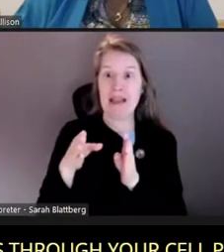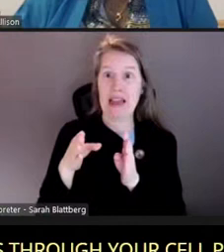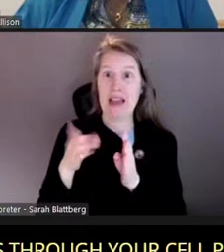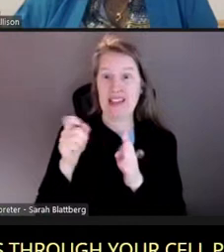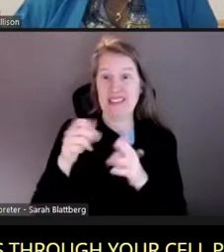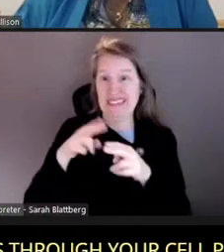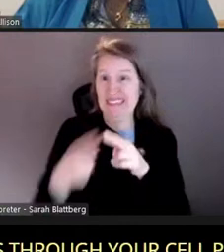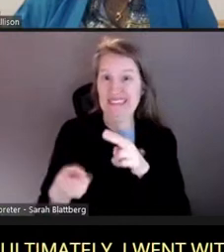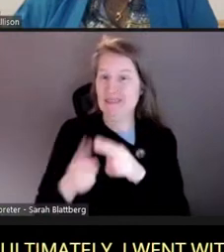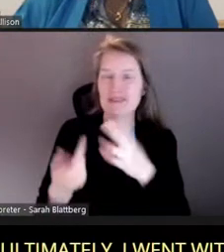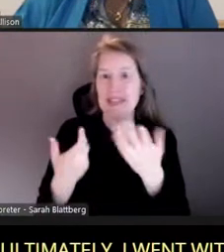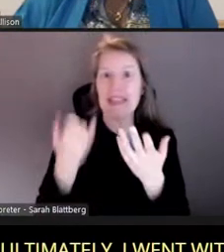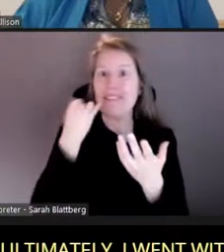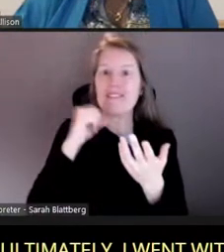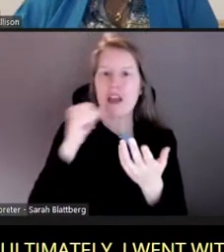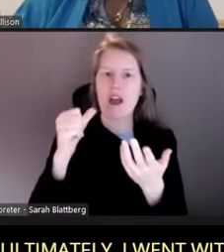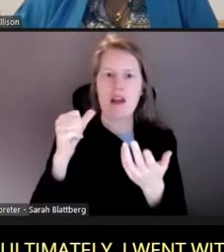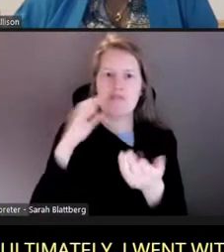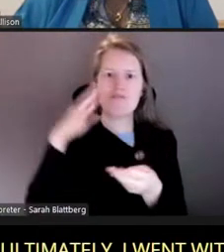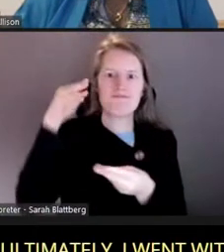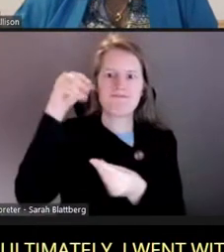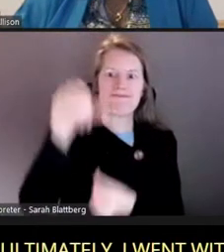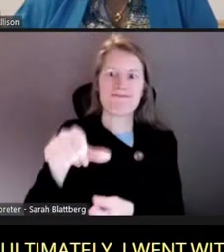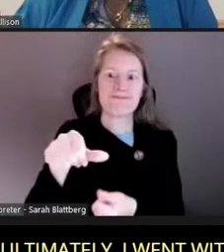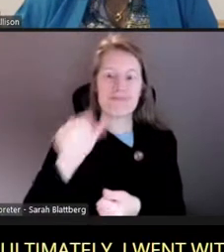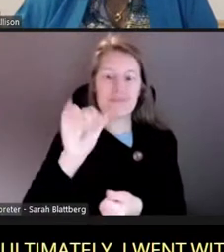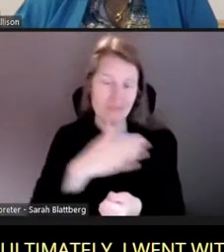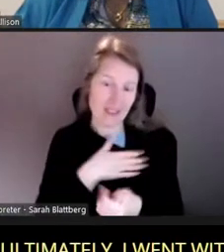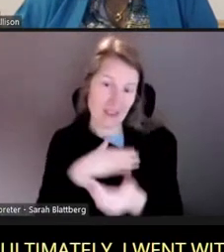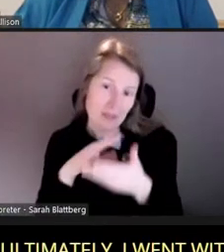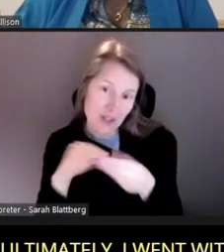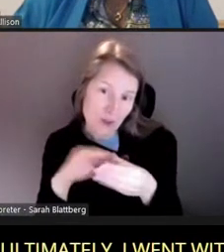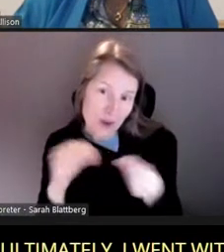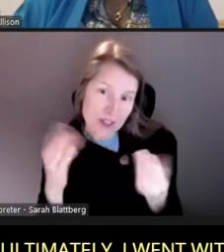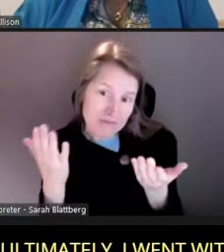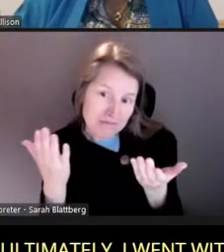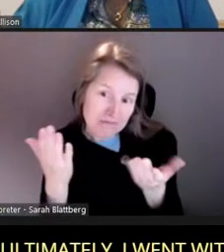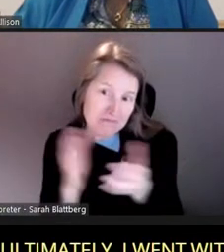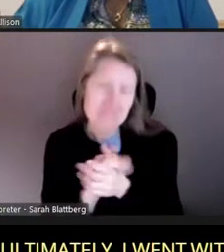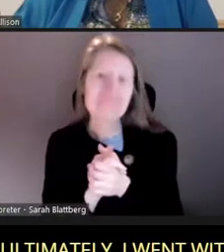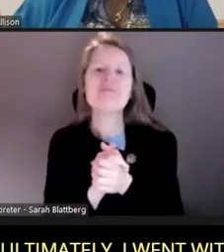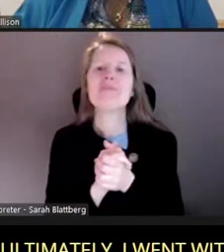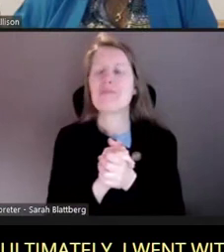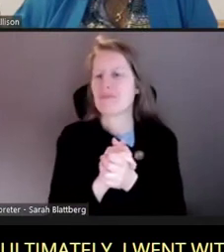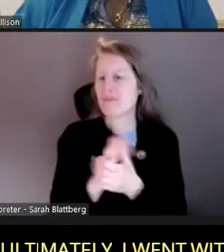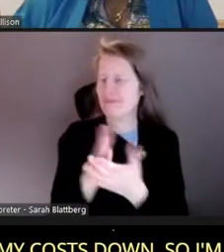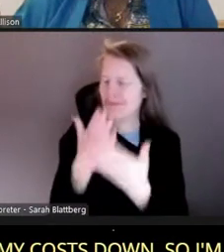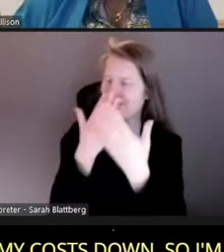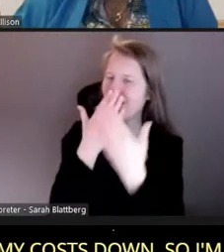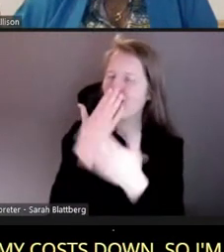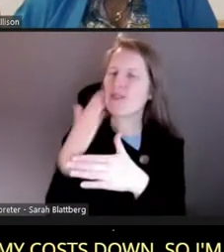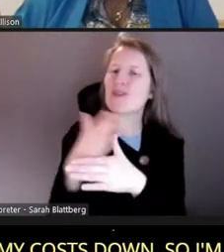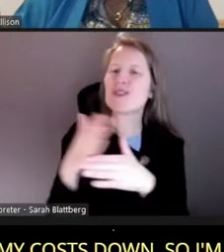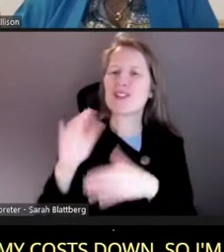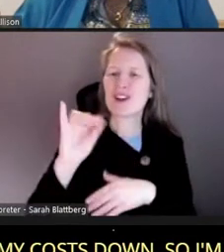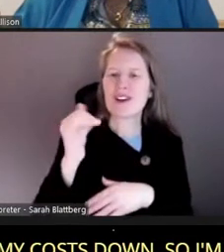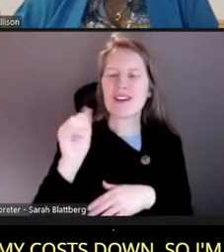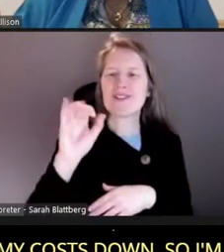So that's kind of my story. Got it. Thank you so much for sharing, Jackie.